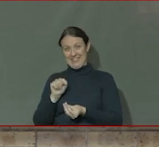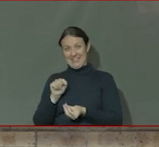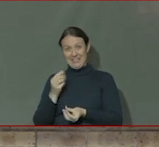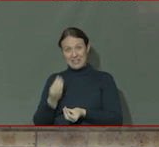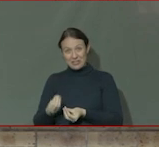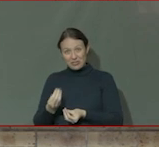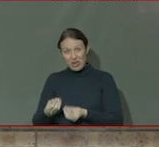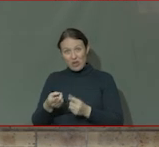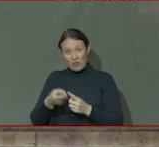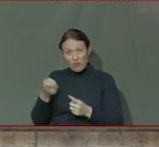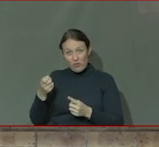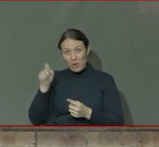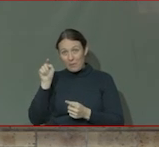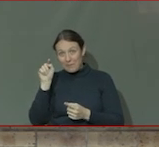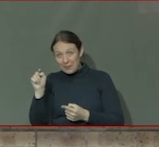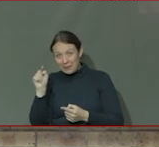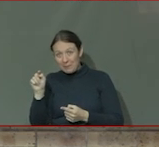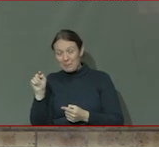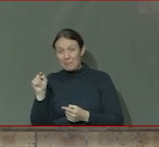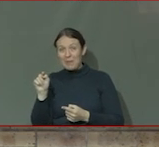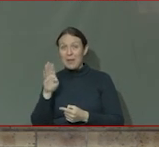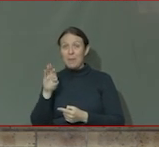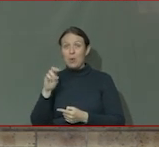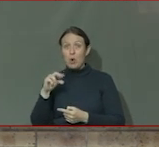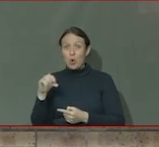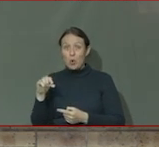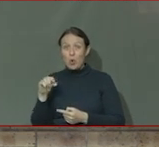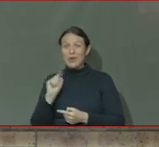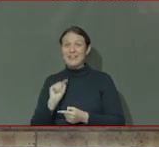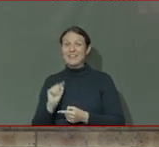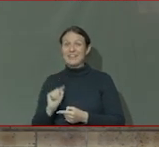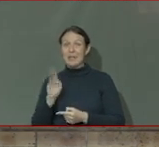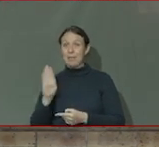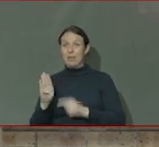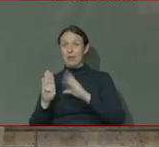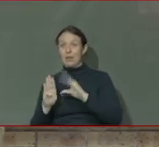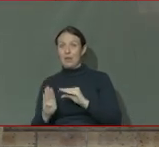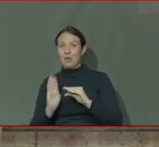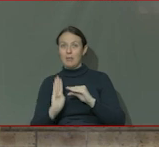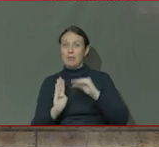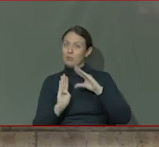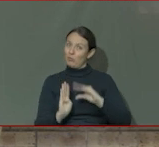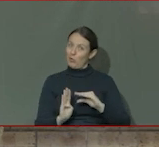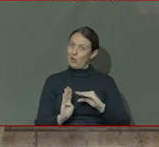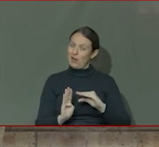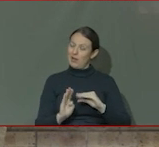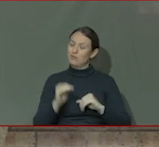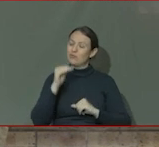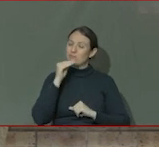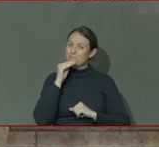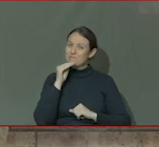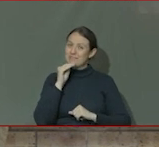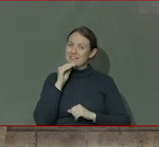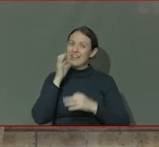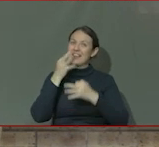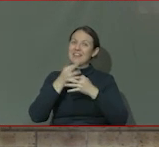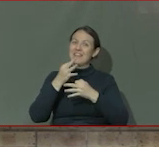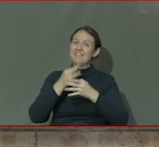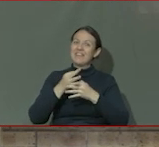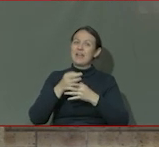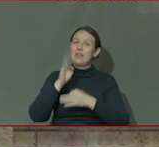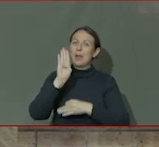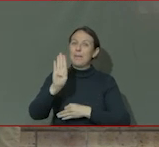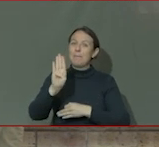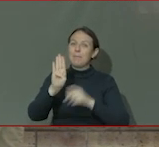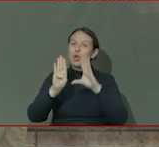born from him, from John, is Bongo. And Bongo is 2 small b's. So, where do the small b's